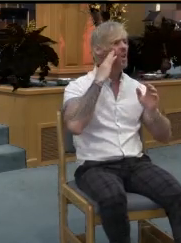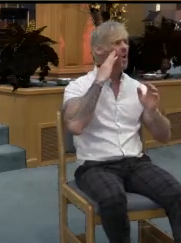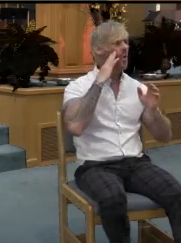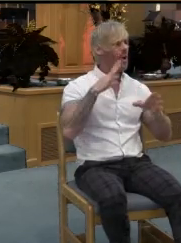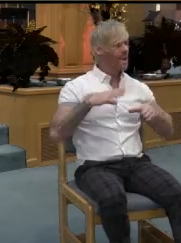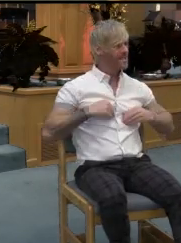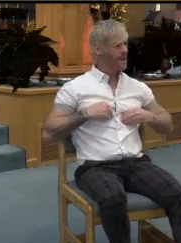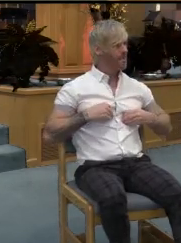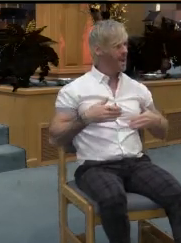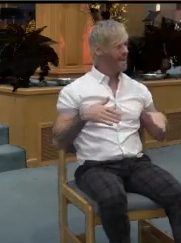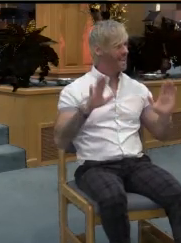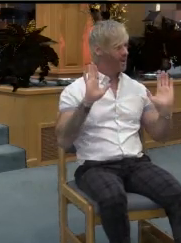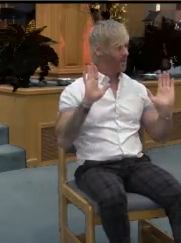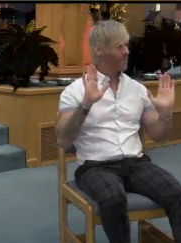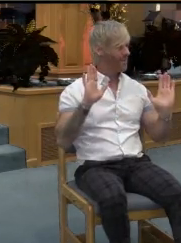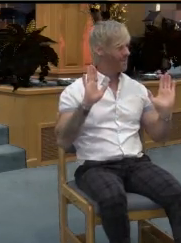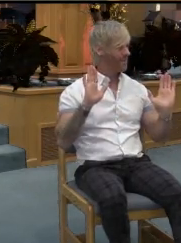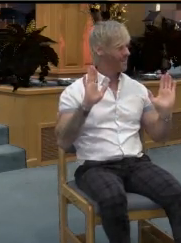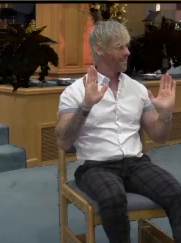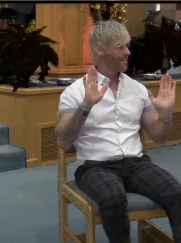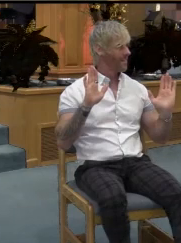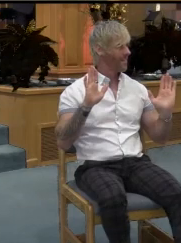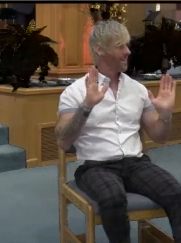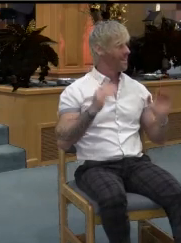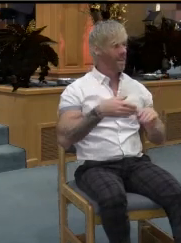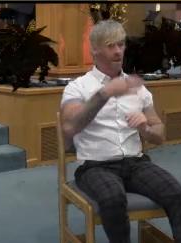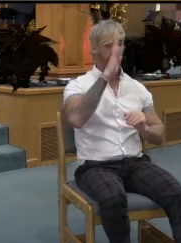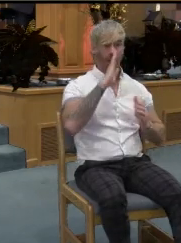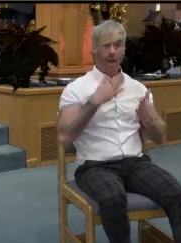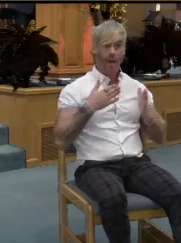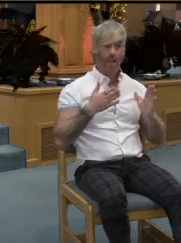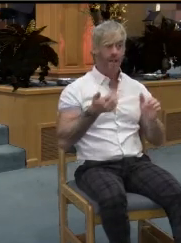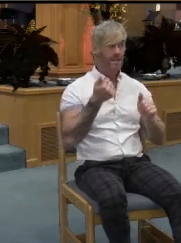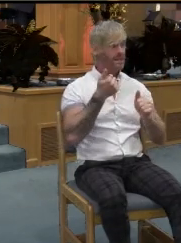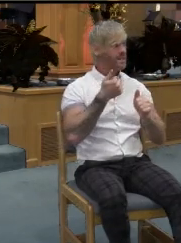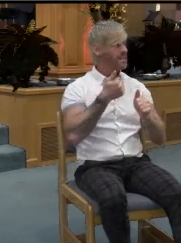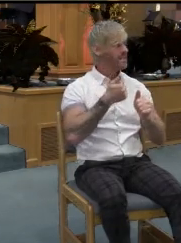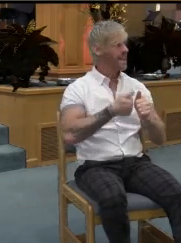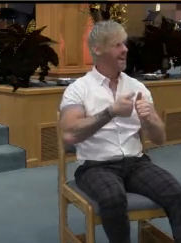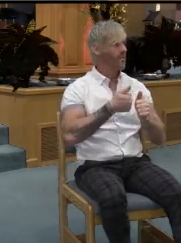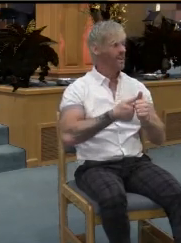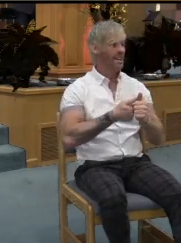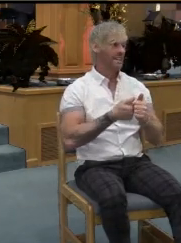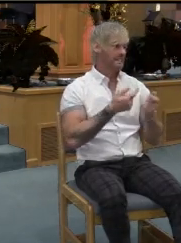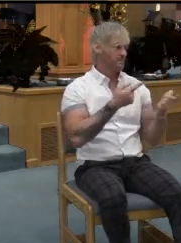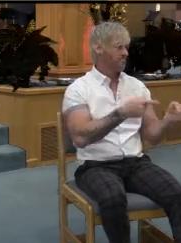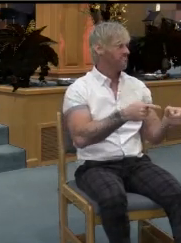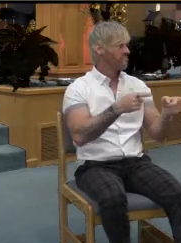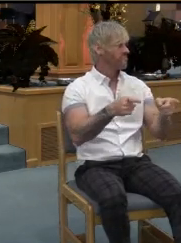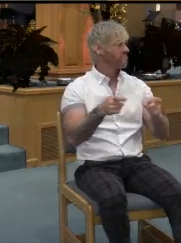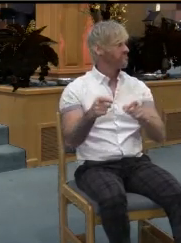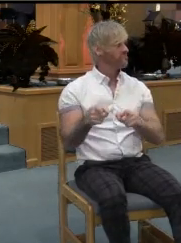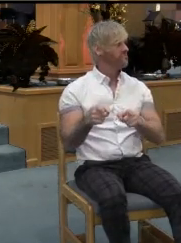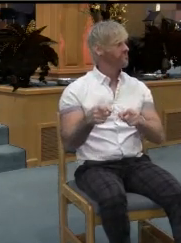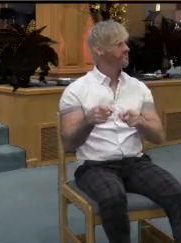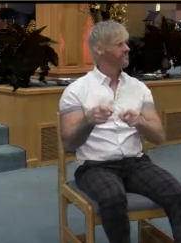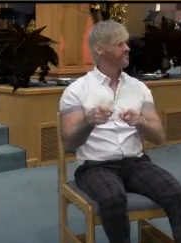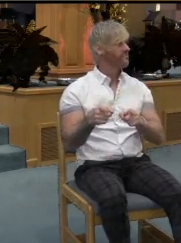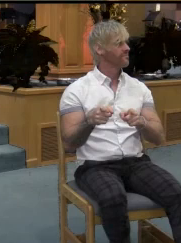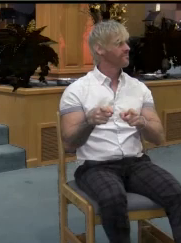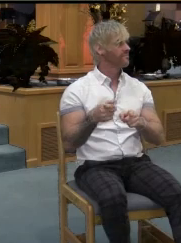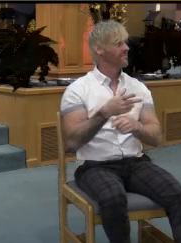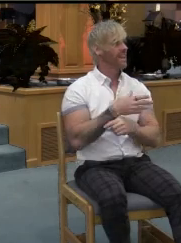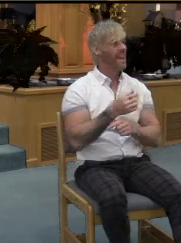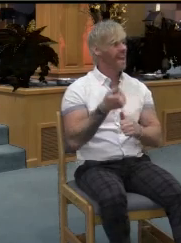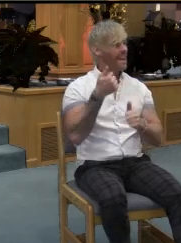you yield. God allows for every contingency. Do you believe this? Look at that. God allows for every